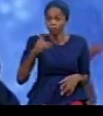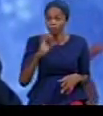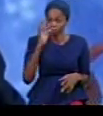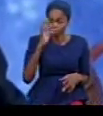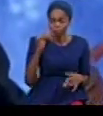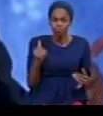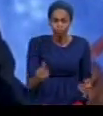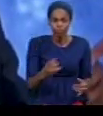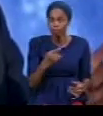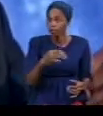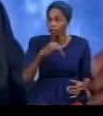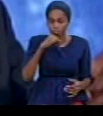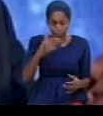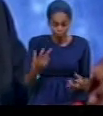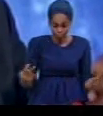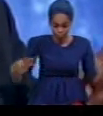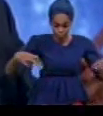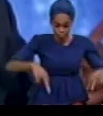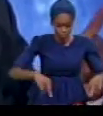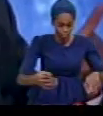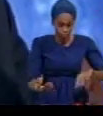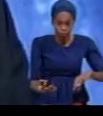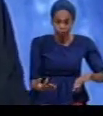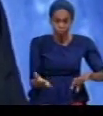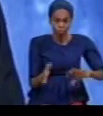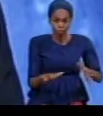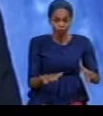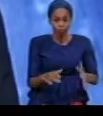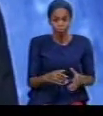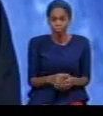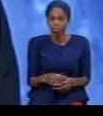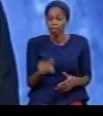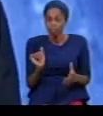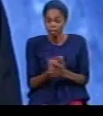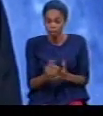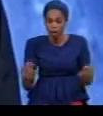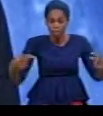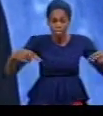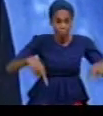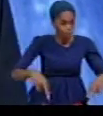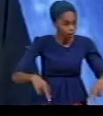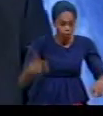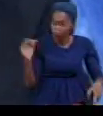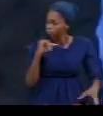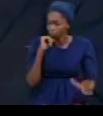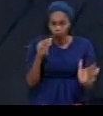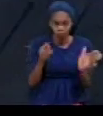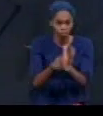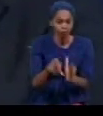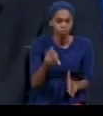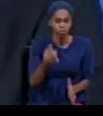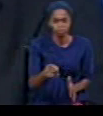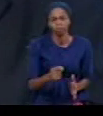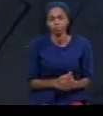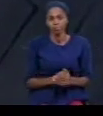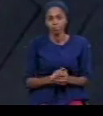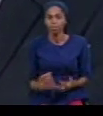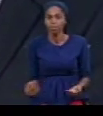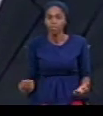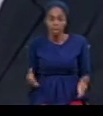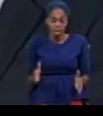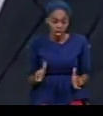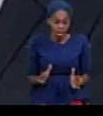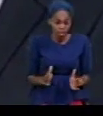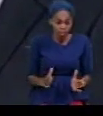difference? The shadow of a sword cannot kill. The shadow of a